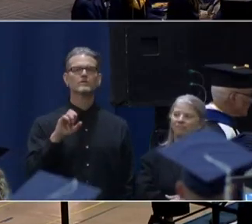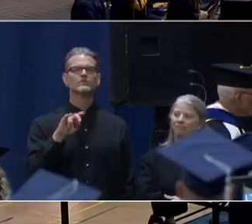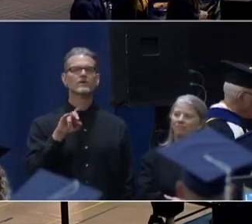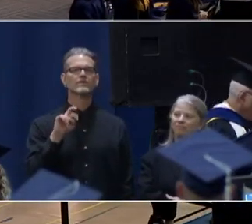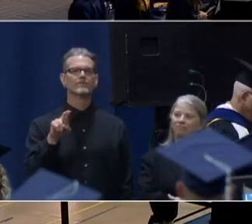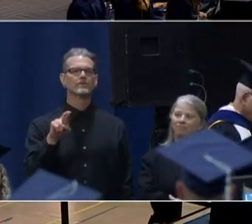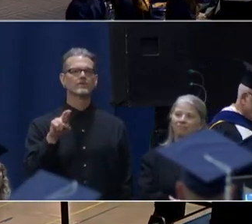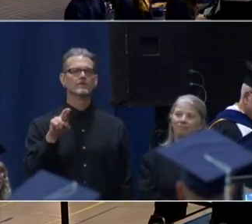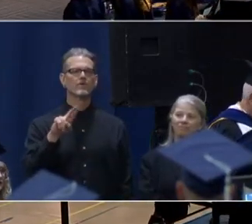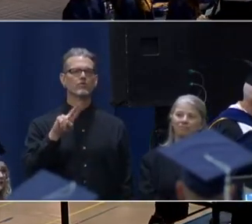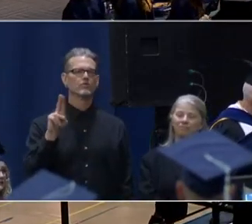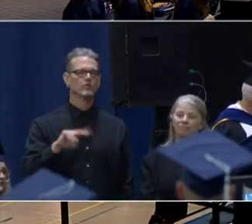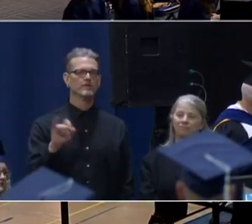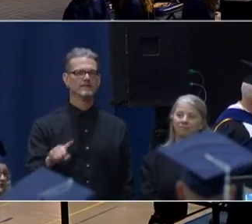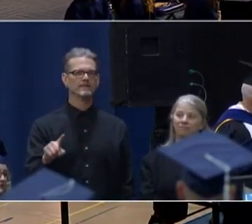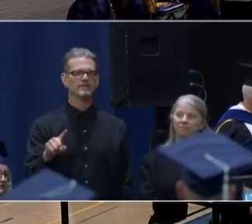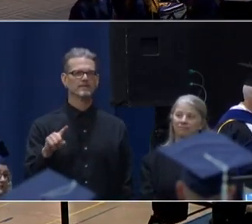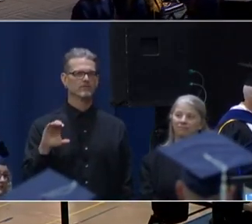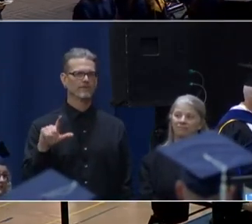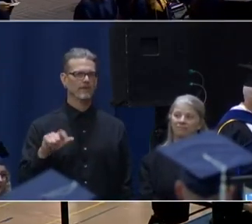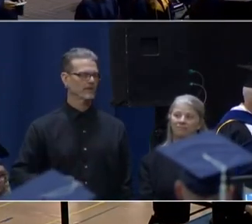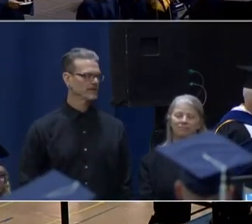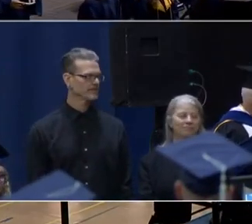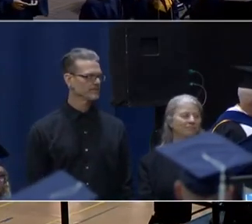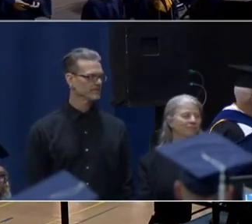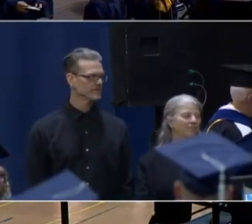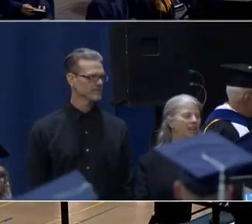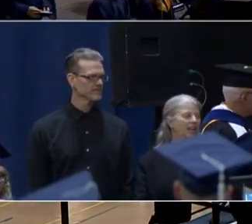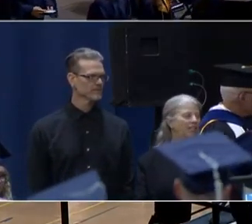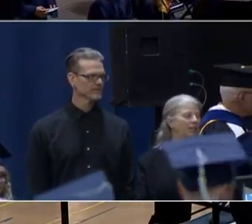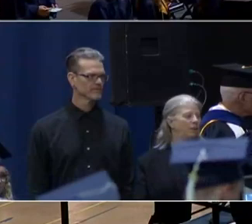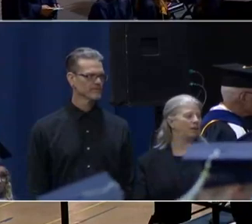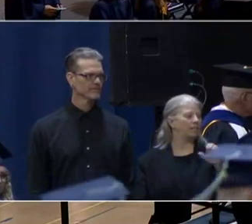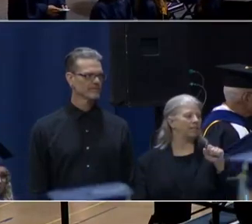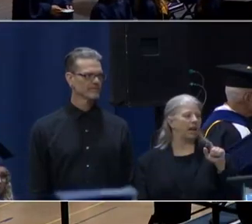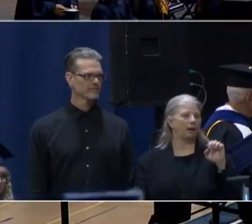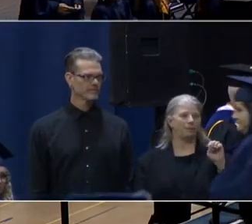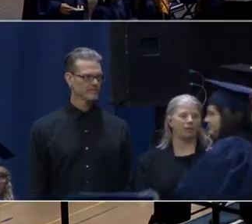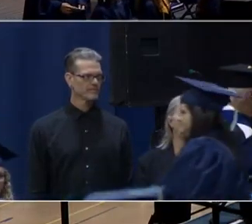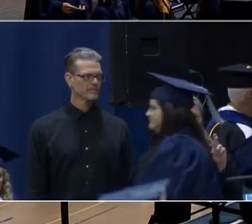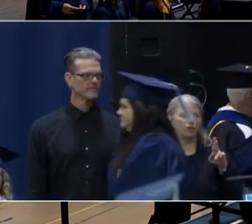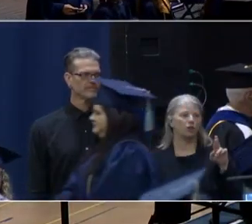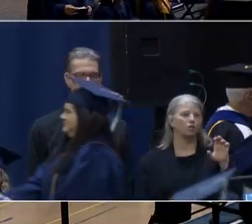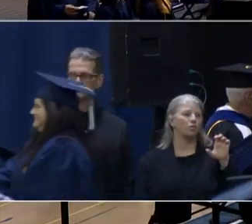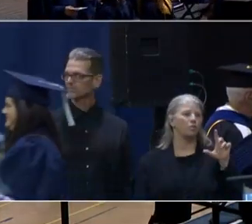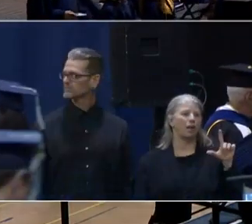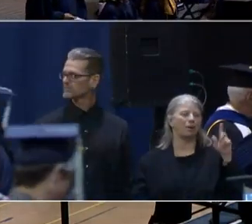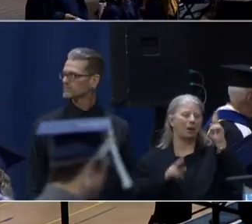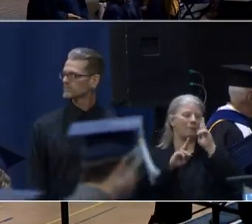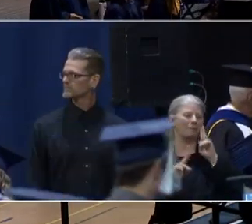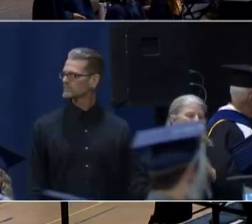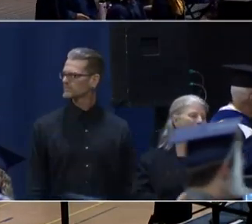Jennifer Ruiz, cum laude. Andrea Stockover, cum laude.